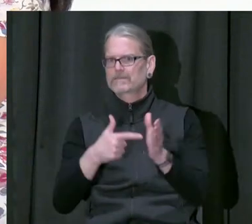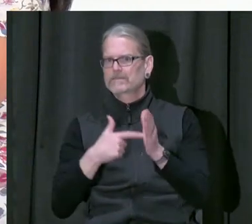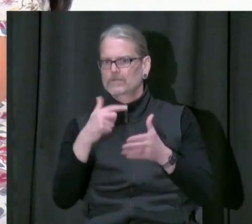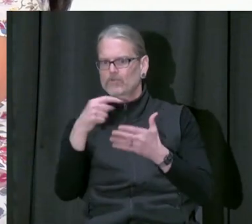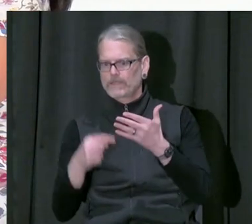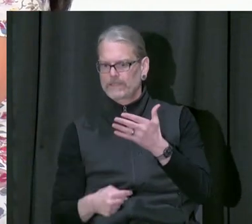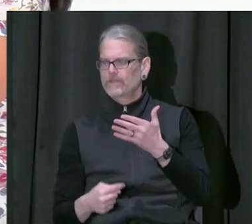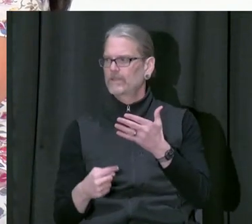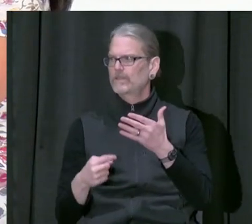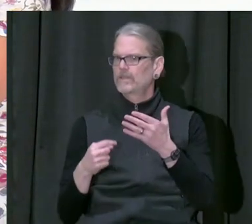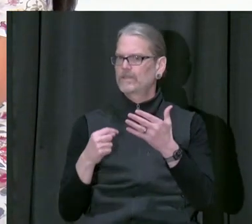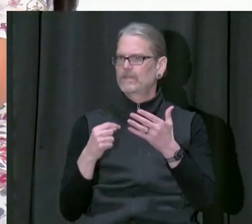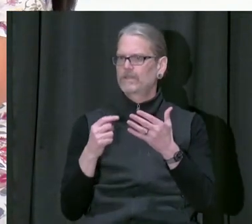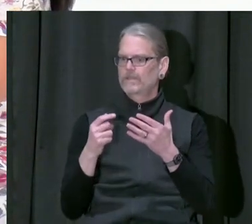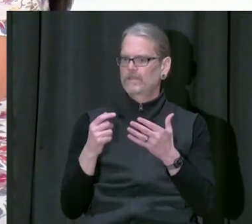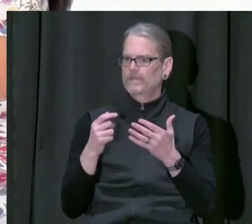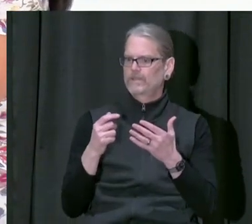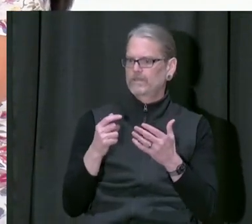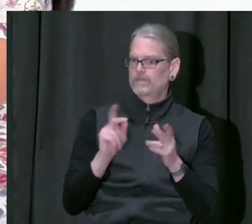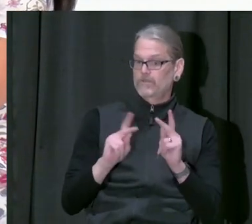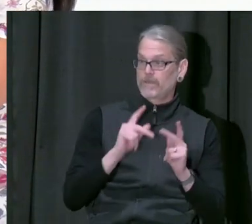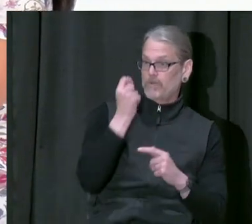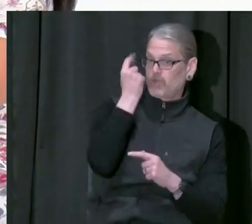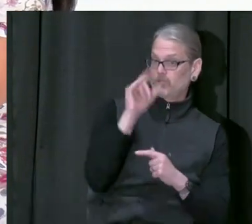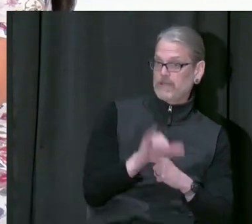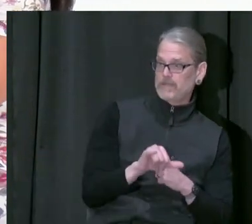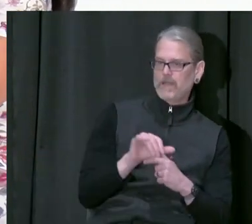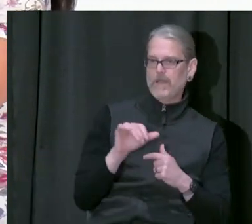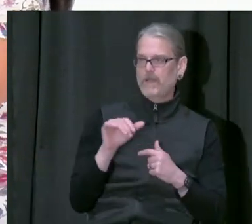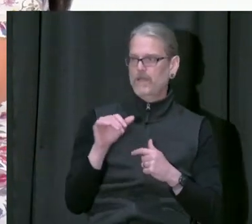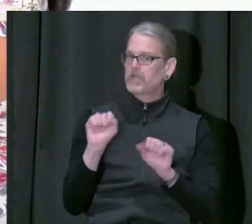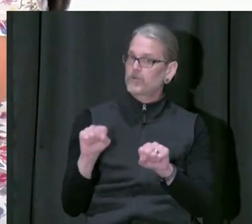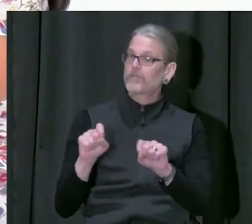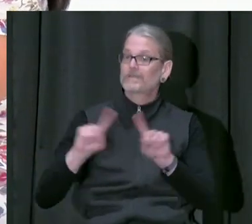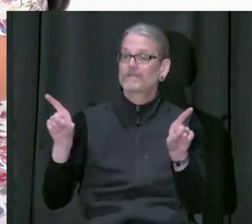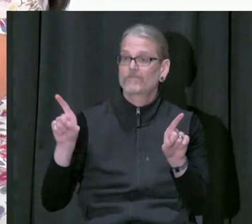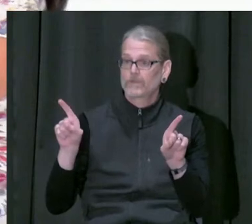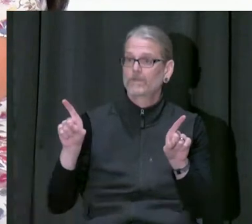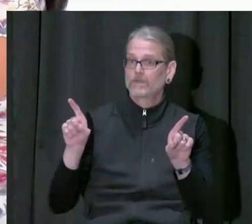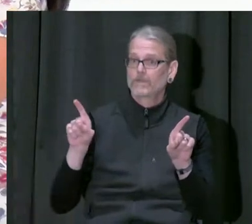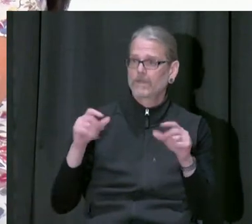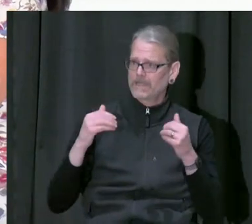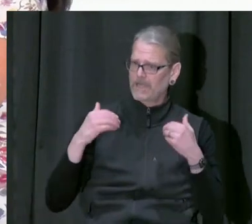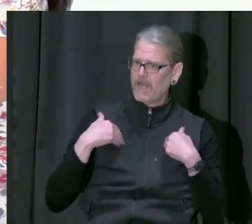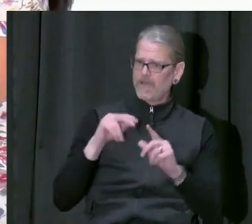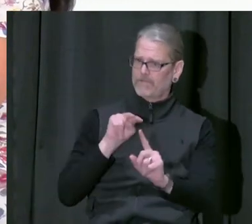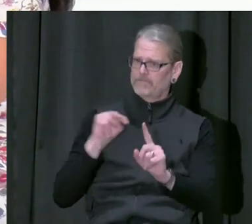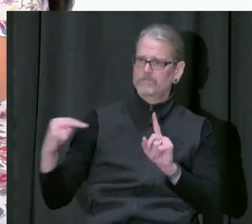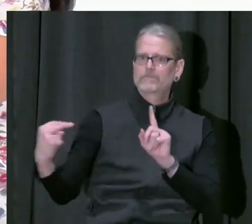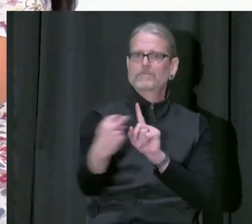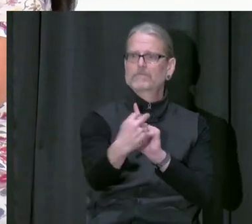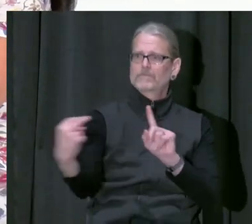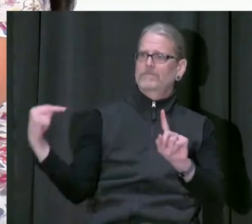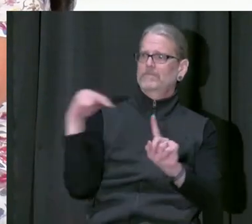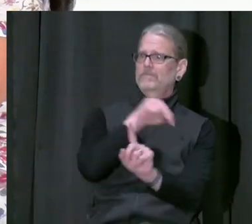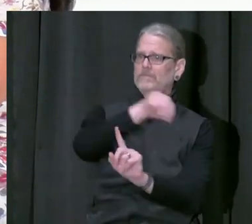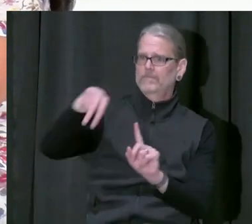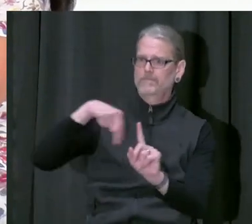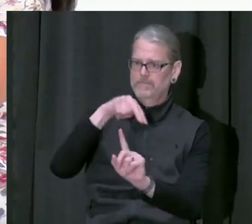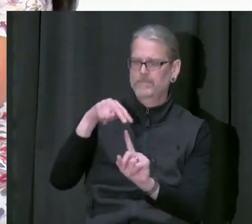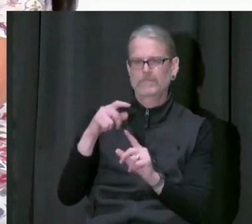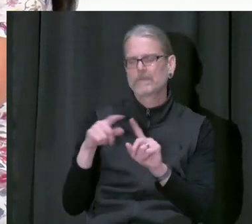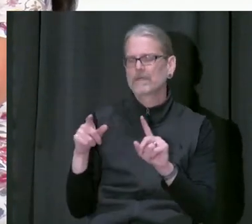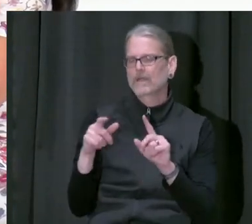it's understood or interpreted could be different, could have some, you know, different perspectives, but how do you look at it? How do